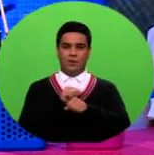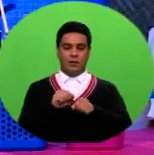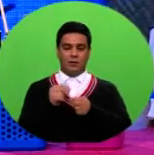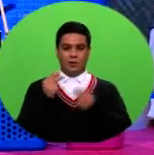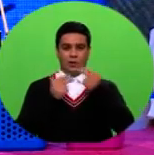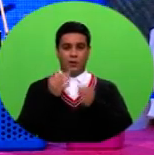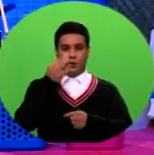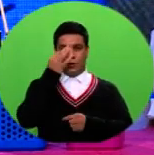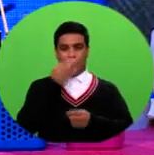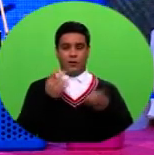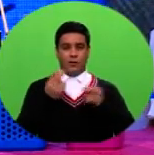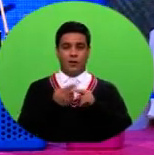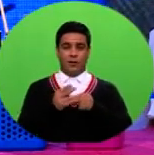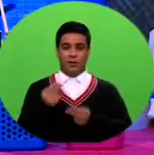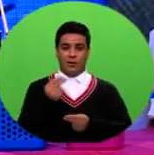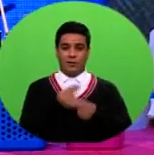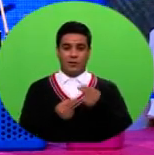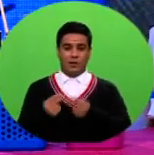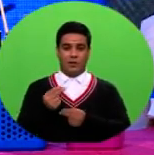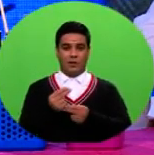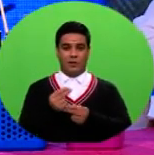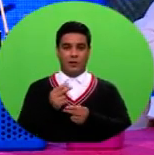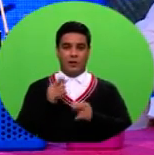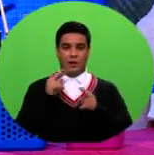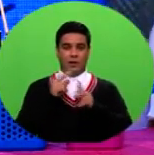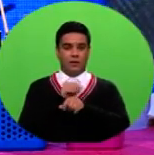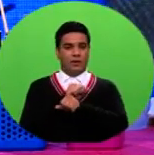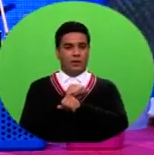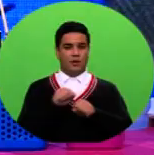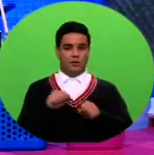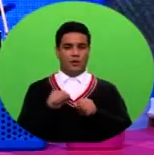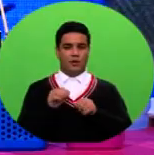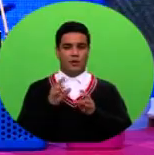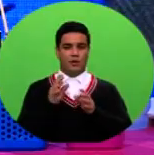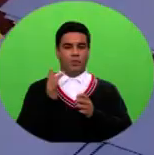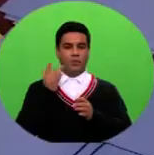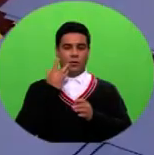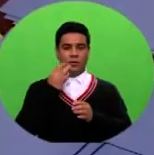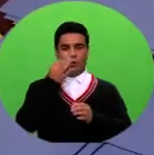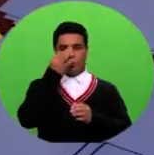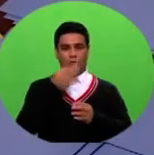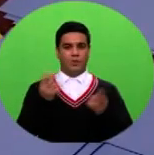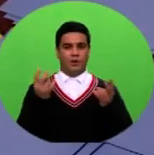chizishingiz kerak. Chizmachilik xatolarga yo'l qo'ymasligi o'rgatadi.